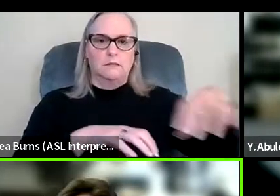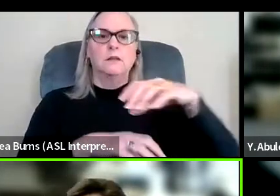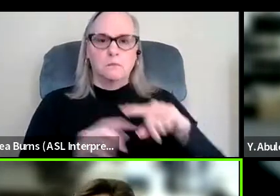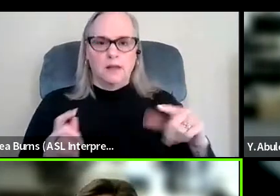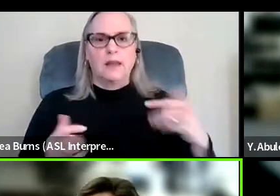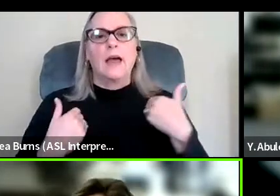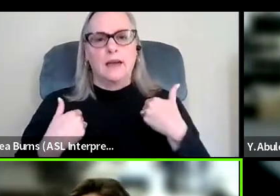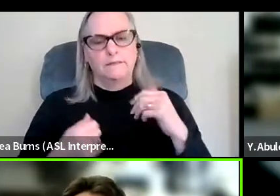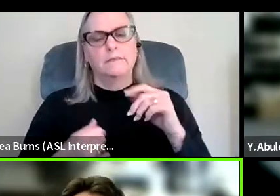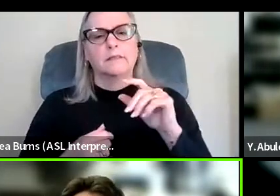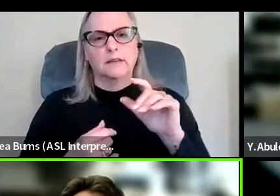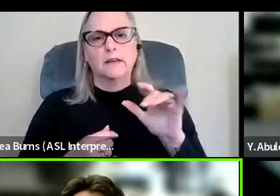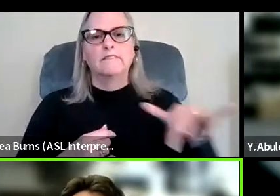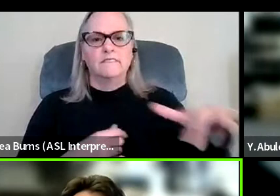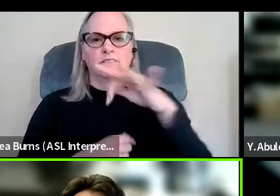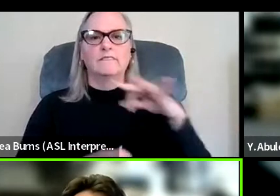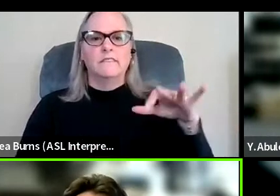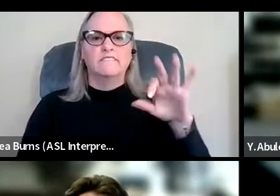campus.